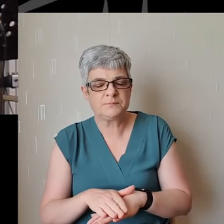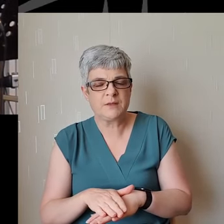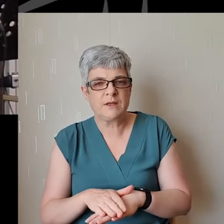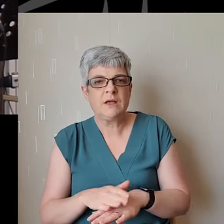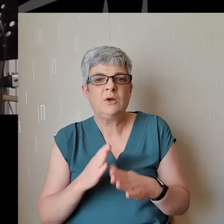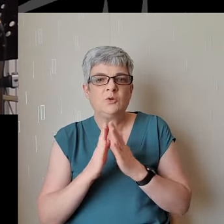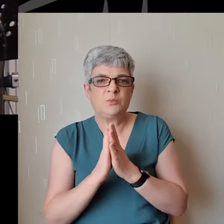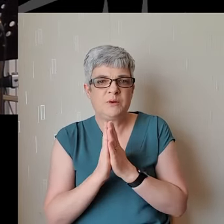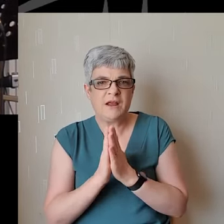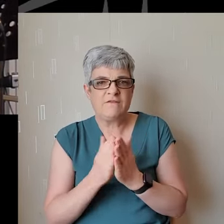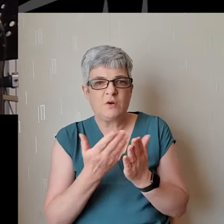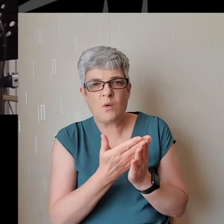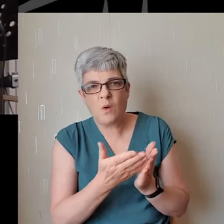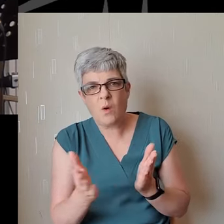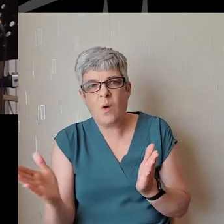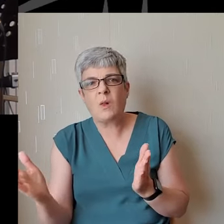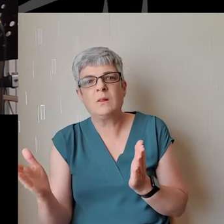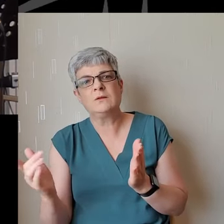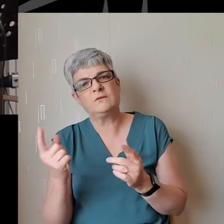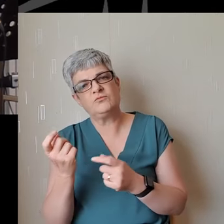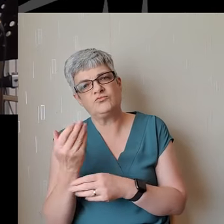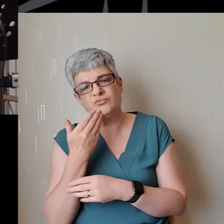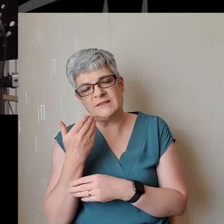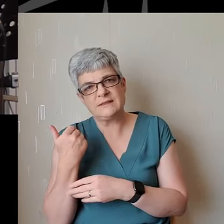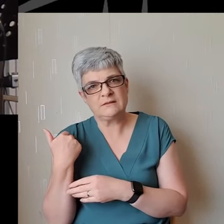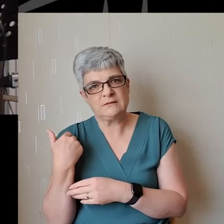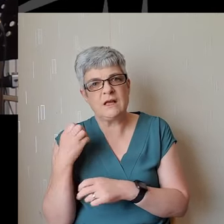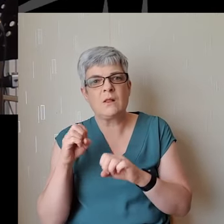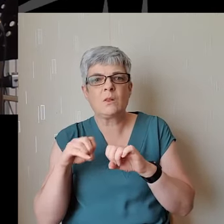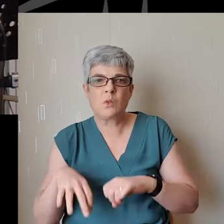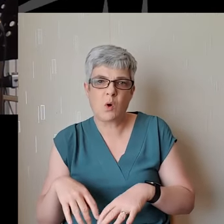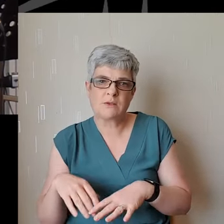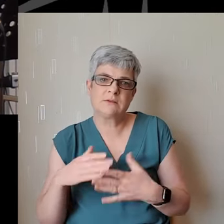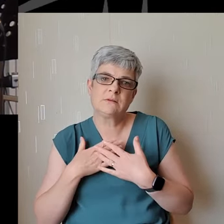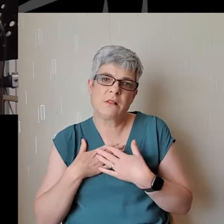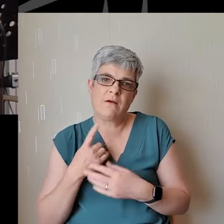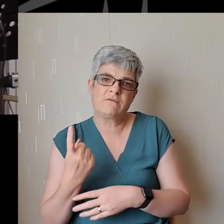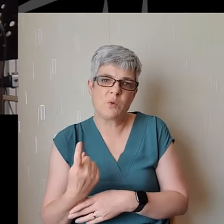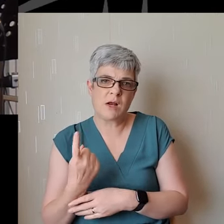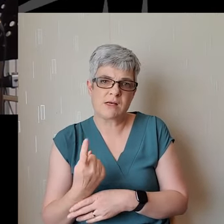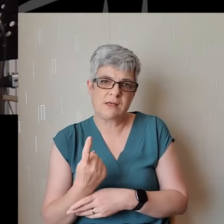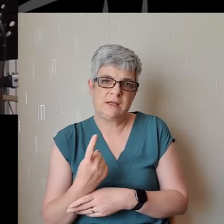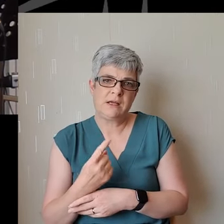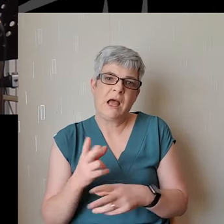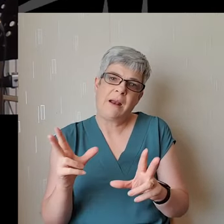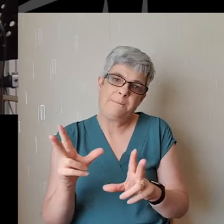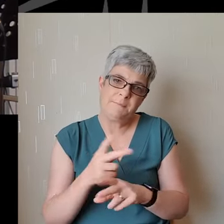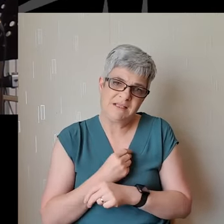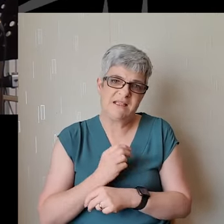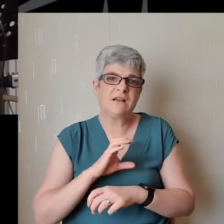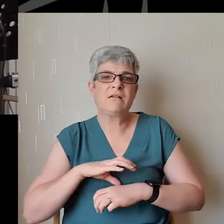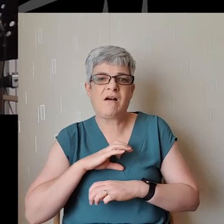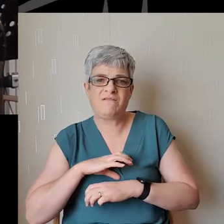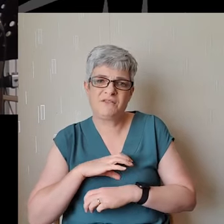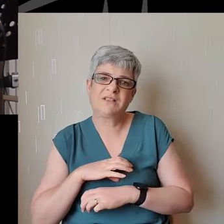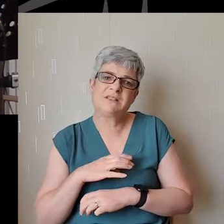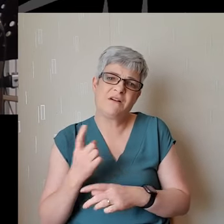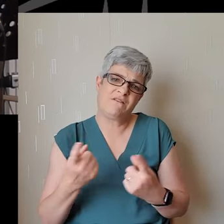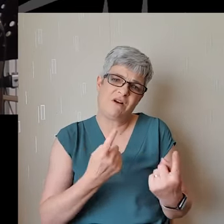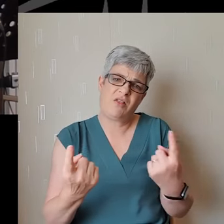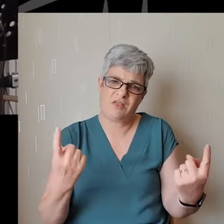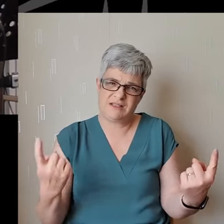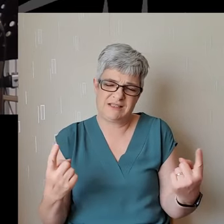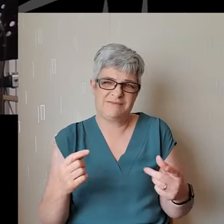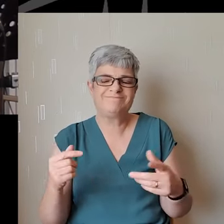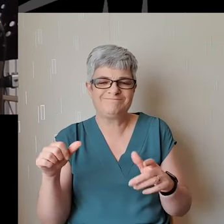We pray for all who have recently lost a loved one and are missing the comfort of others during this difficult